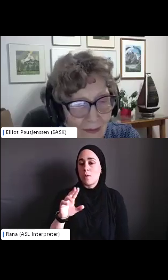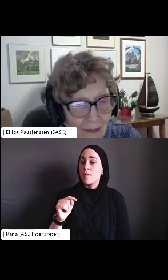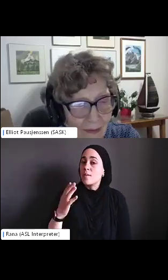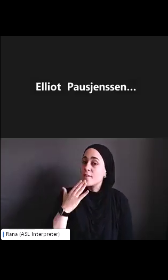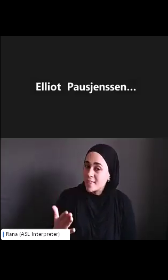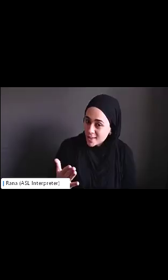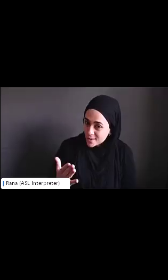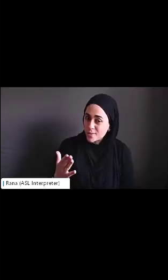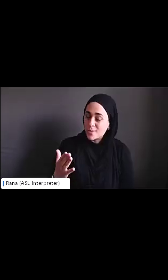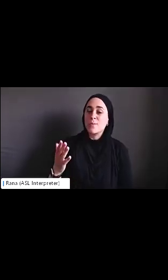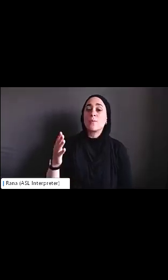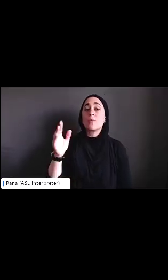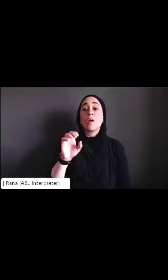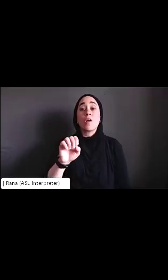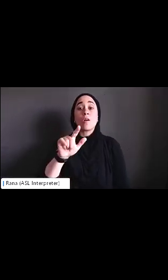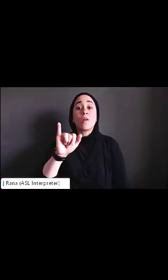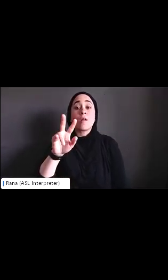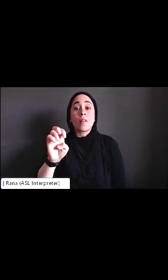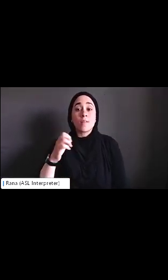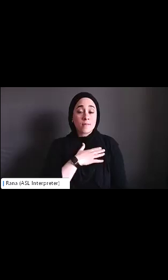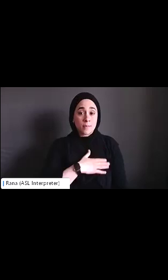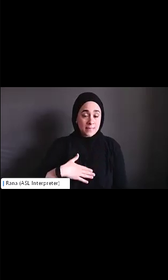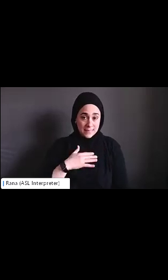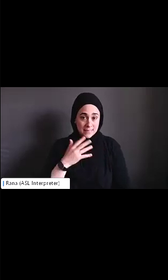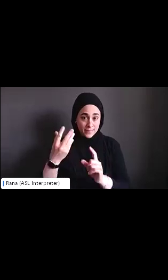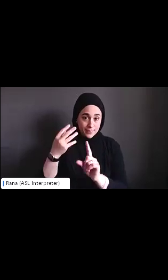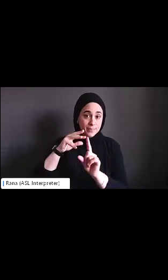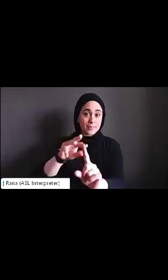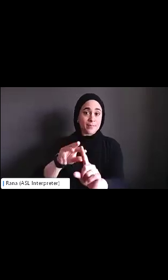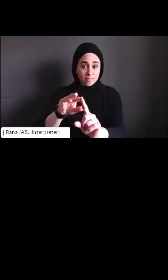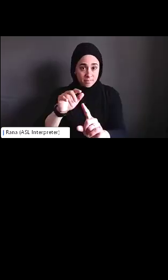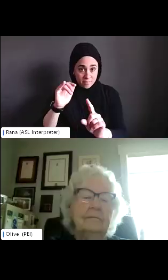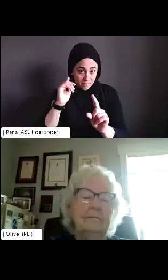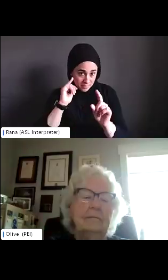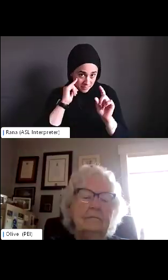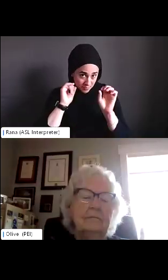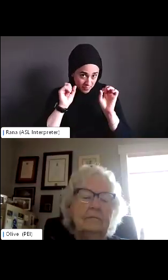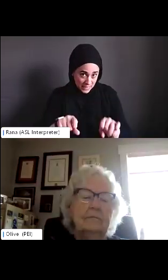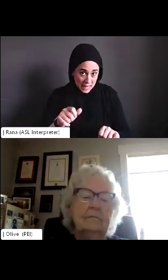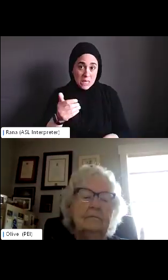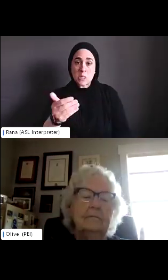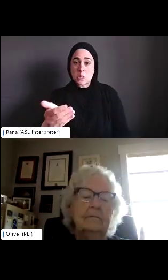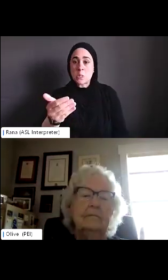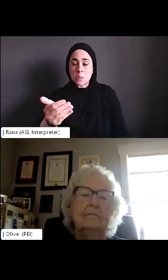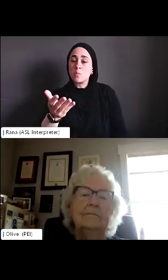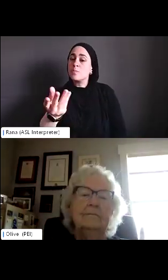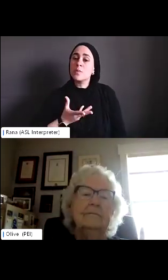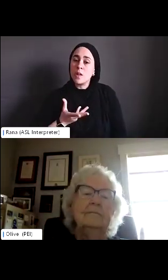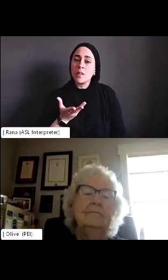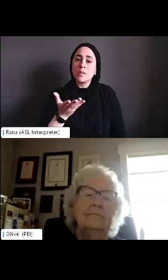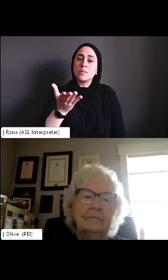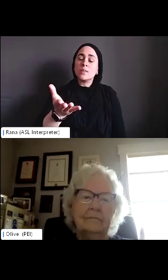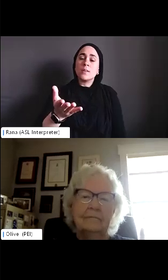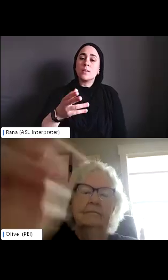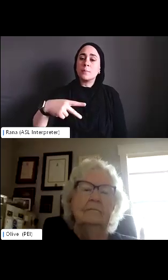to invite you to unmute and put your camera on, assuming you have control over your camera, and tell us a little bit